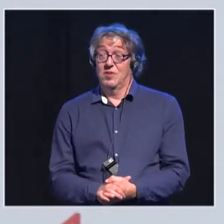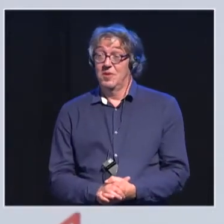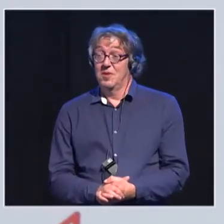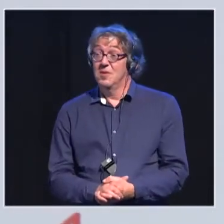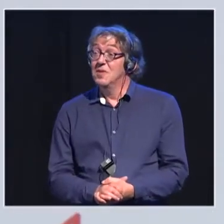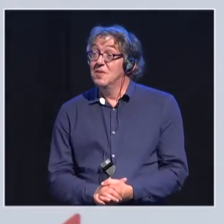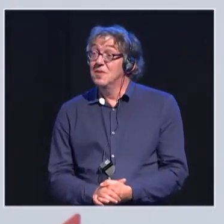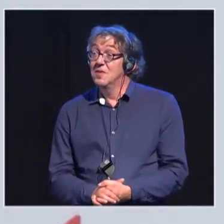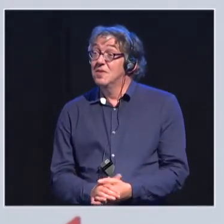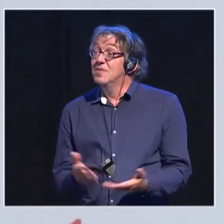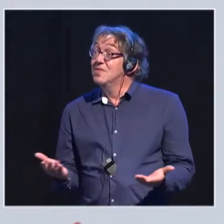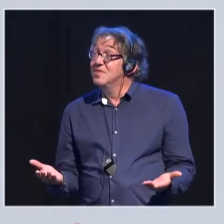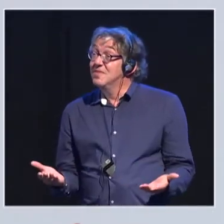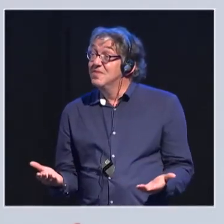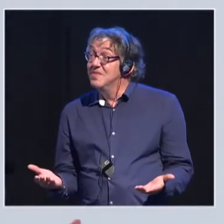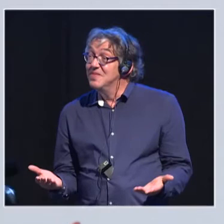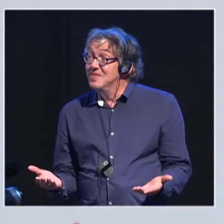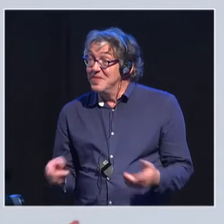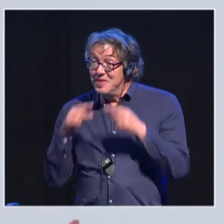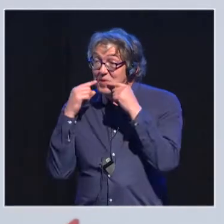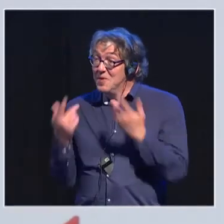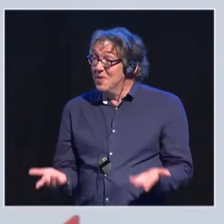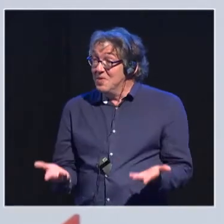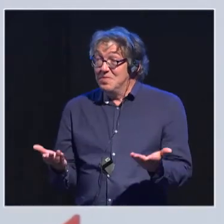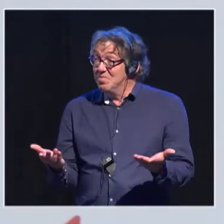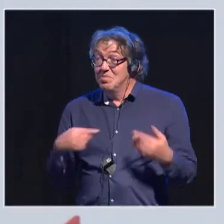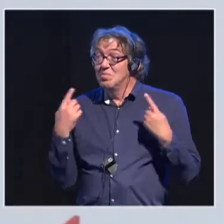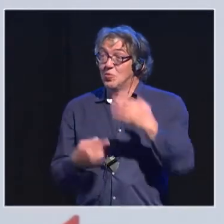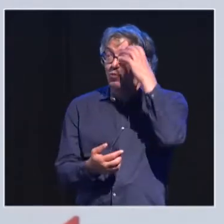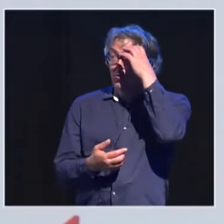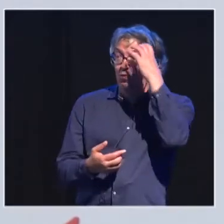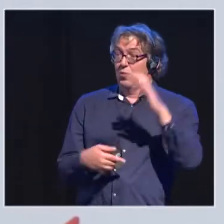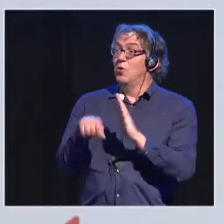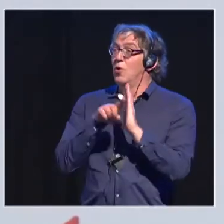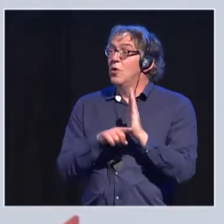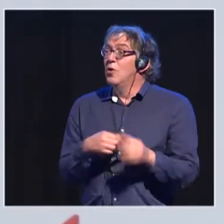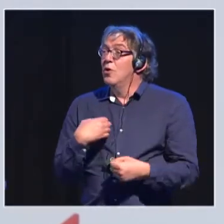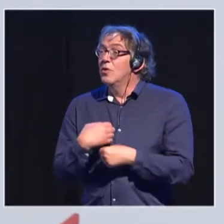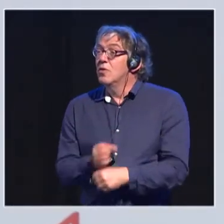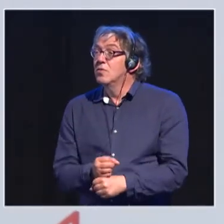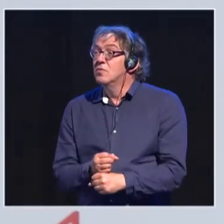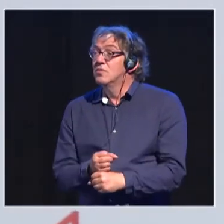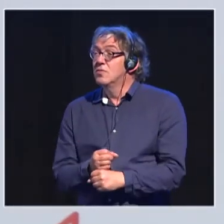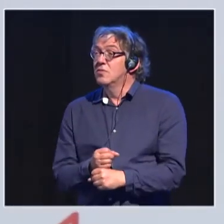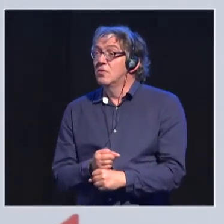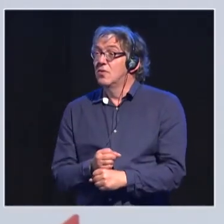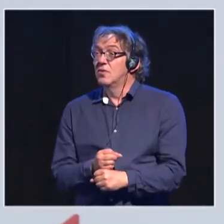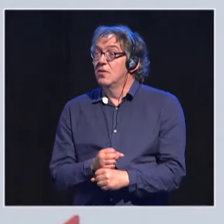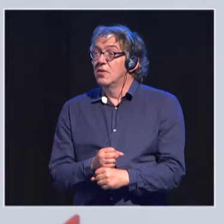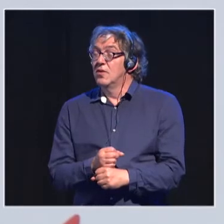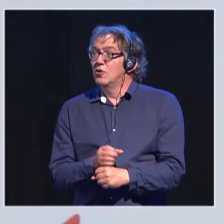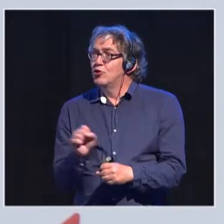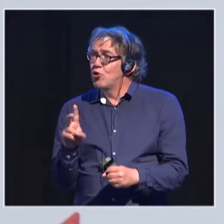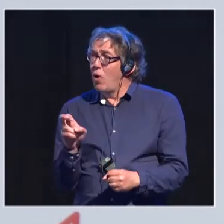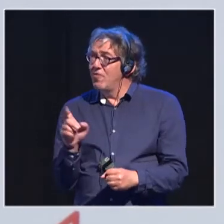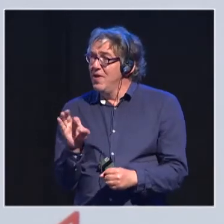and governments, to provide the safety nets for those who are unable to join the digital revolution